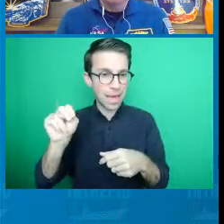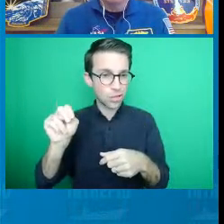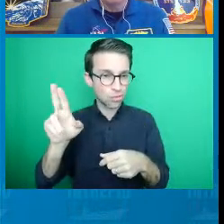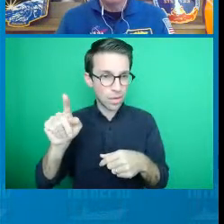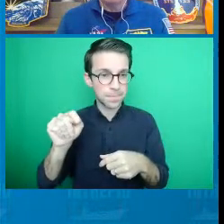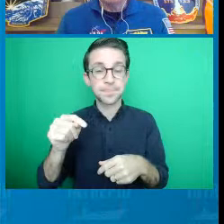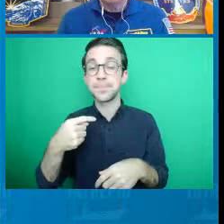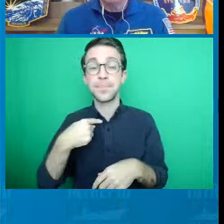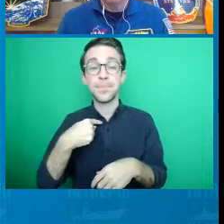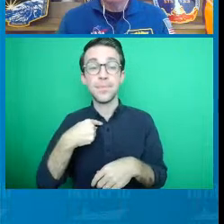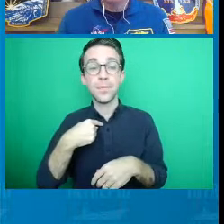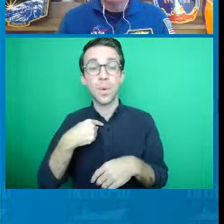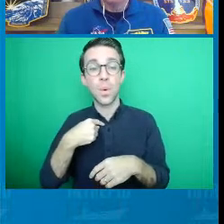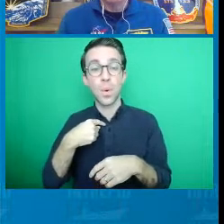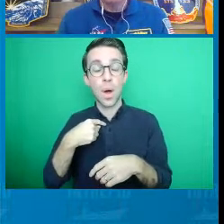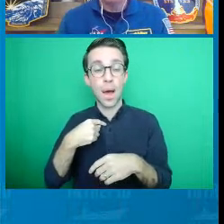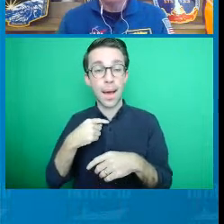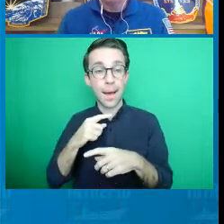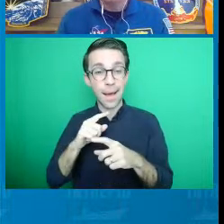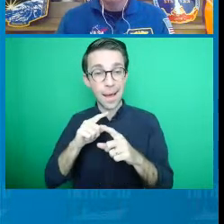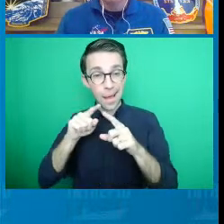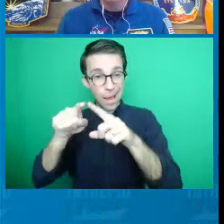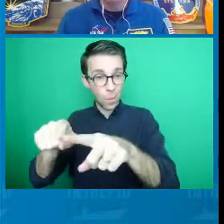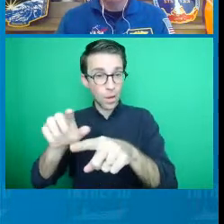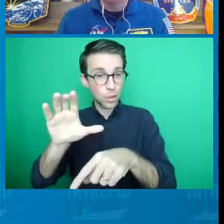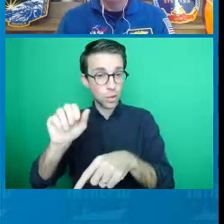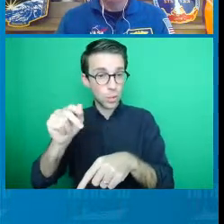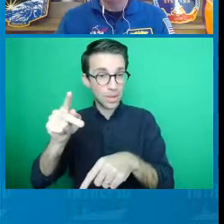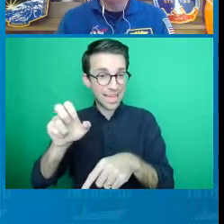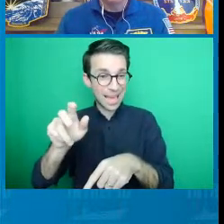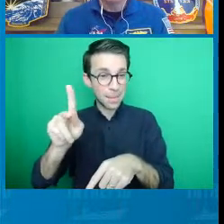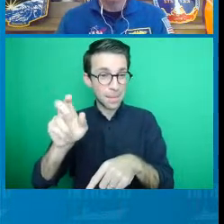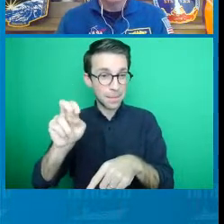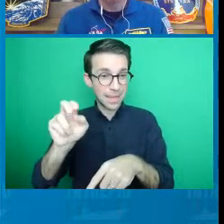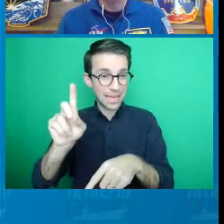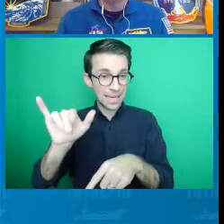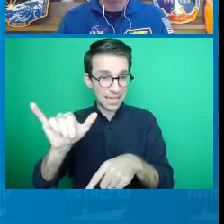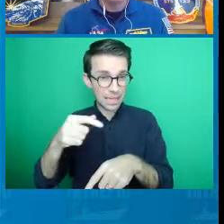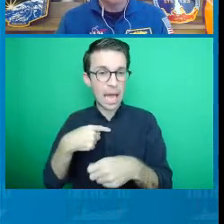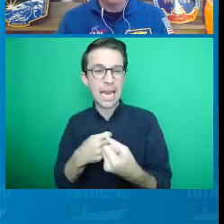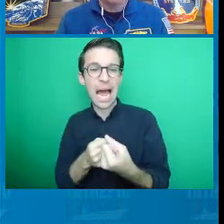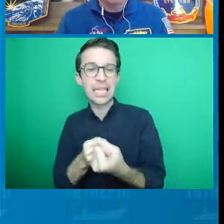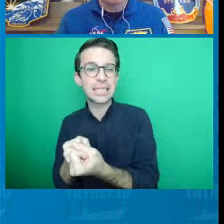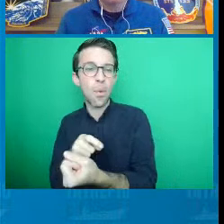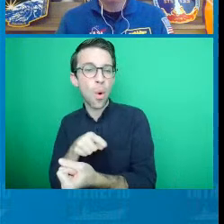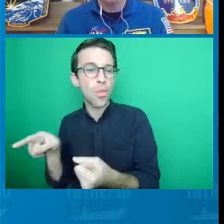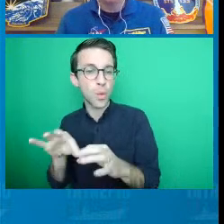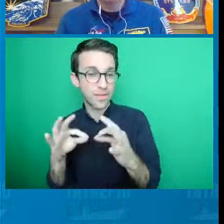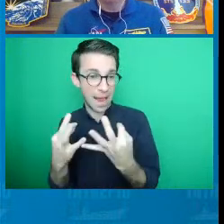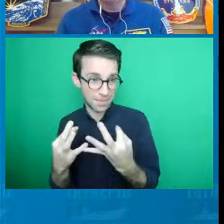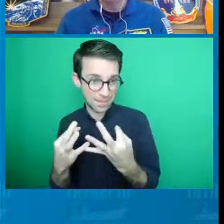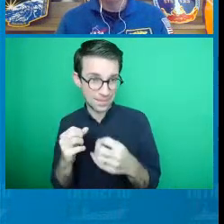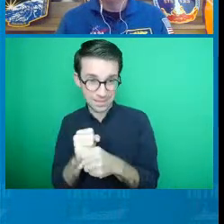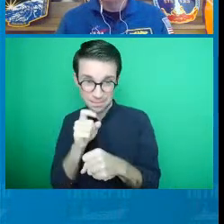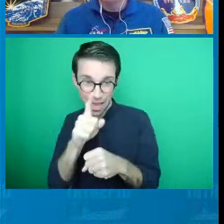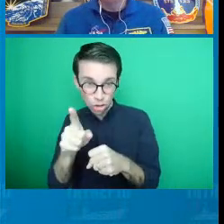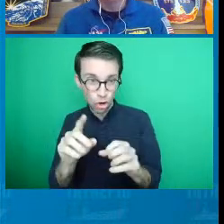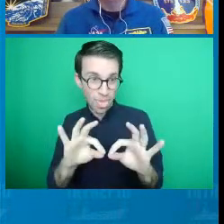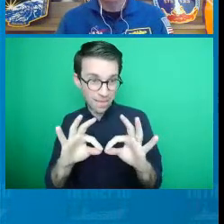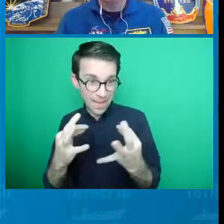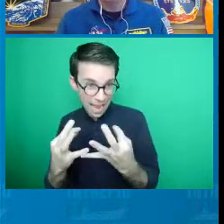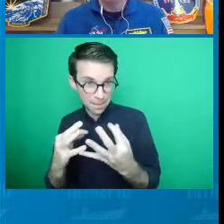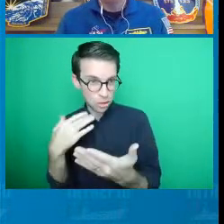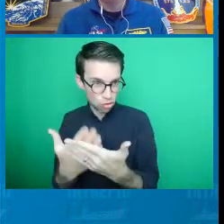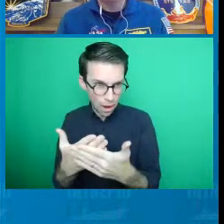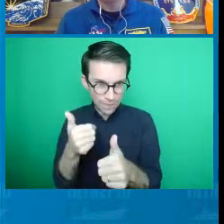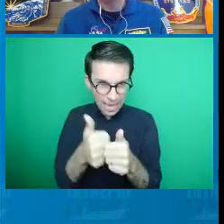the launch down at Cape Kennedy, and I supported the families to make sure they got to every place they needed to be, because